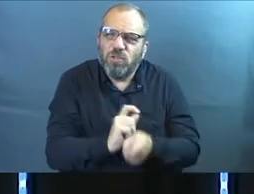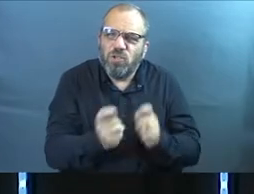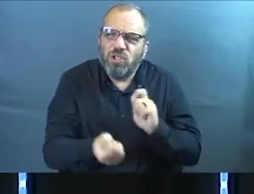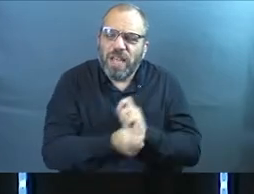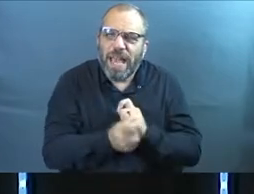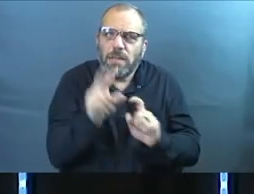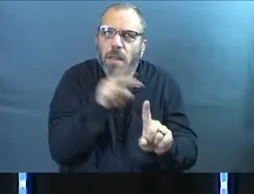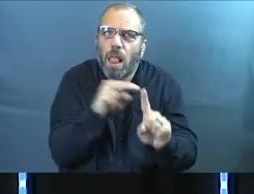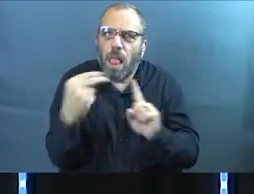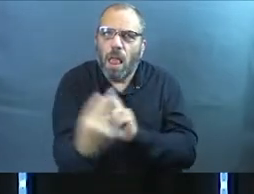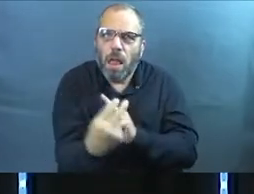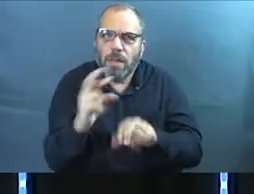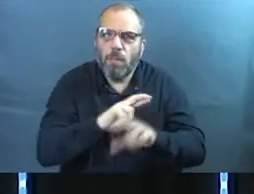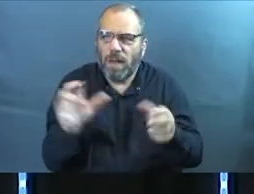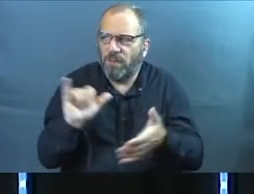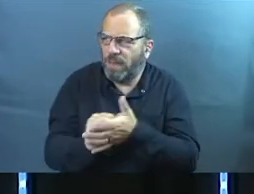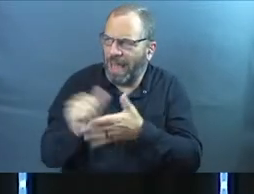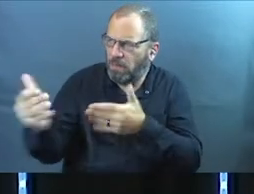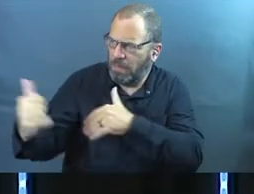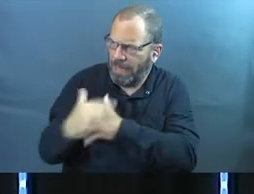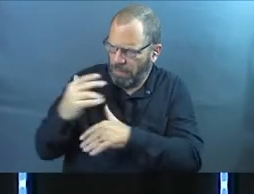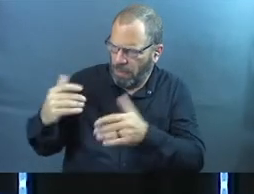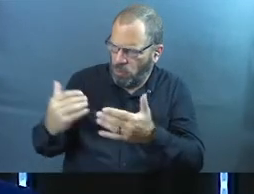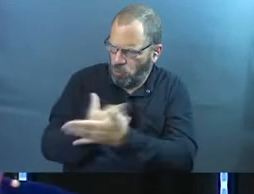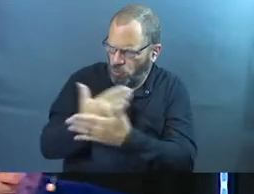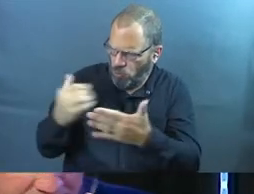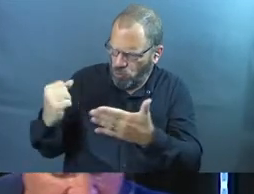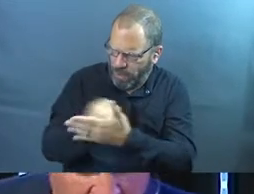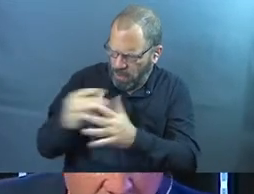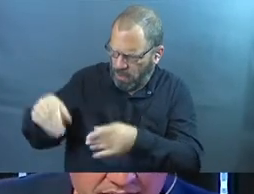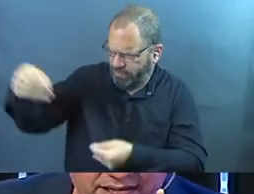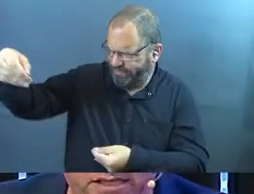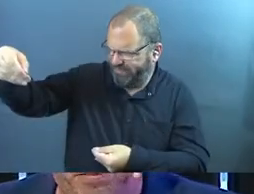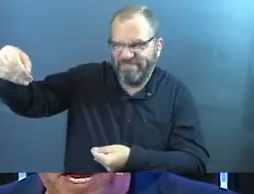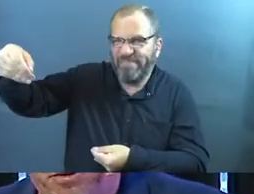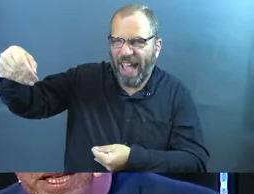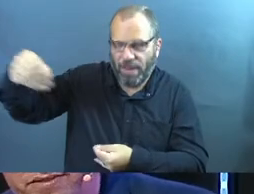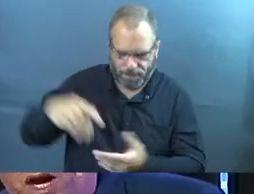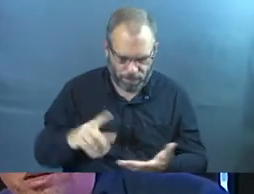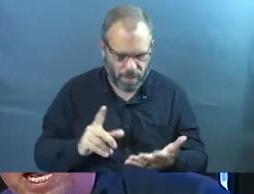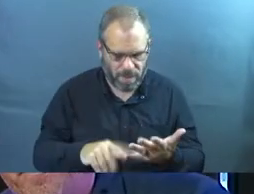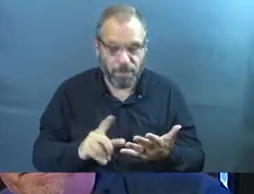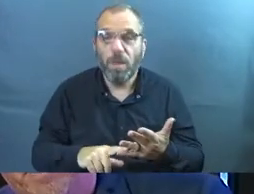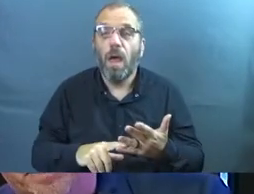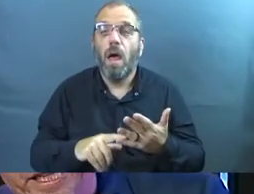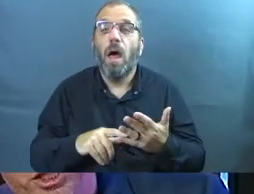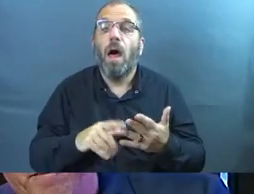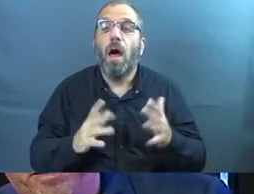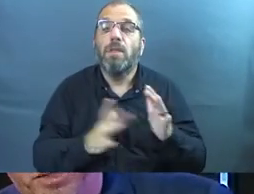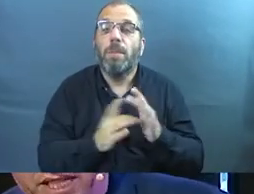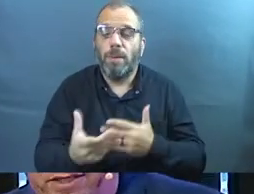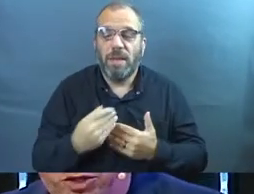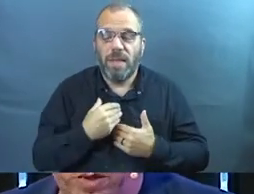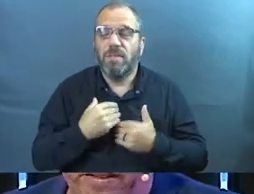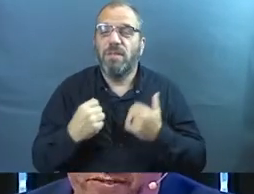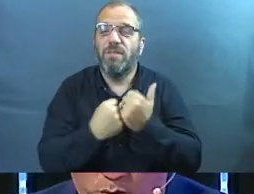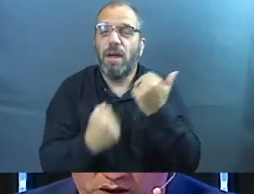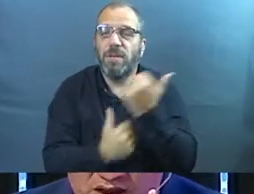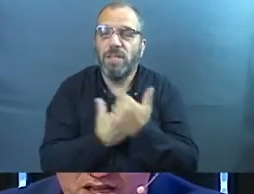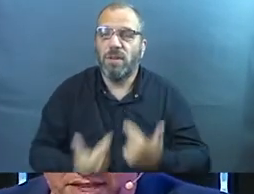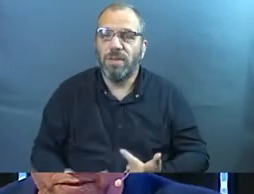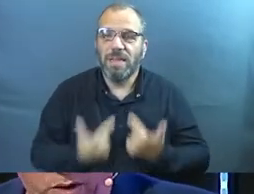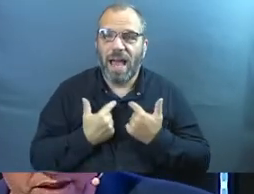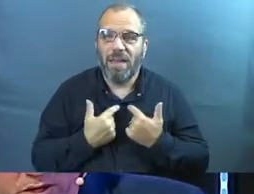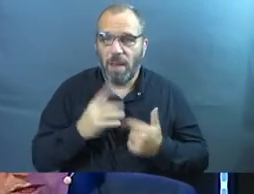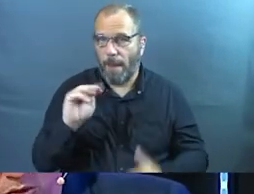my views, so I'm ready for those decisions when they come. Next, the Bible gives our life a foundation,